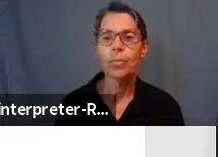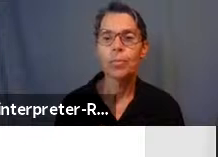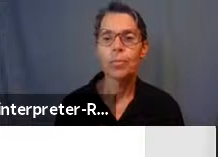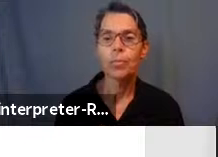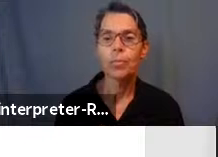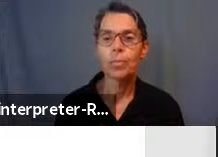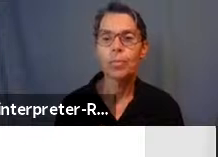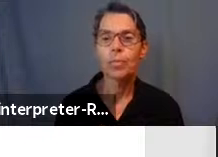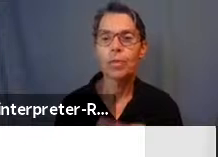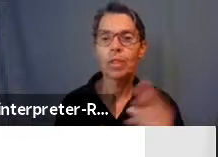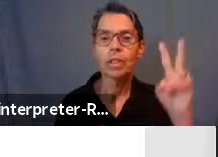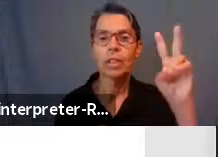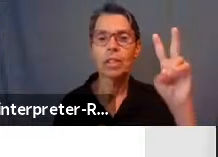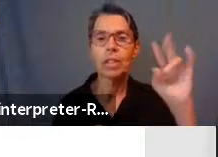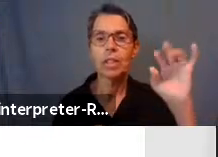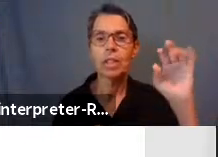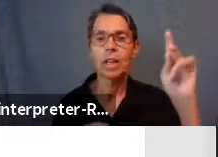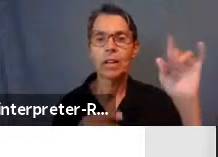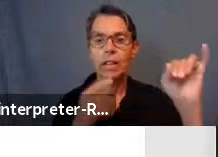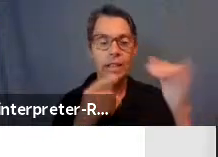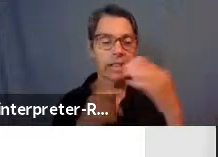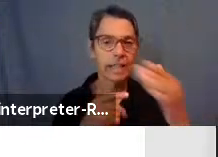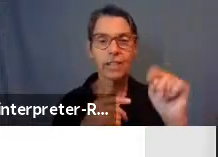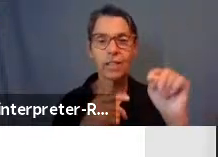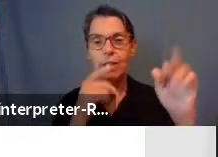Thank you, Tara.